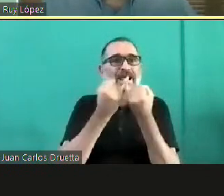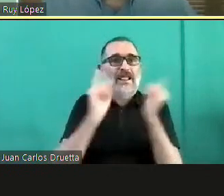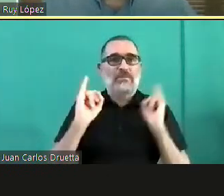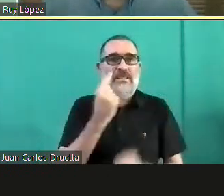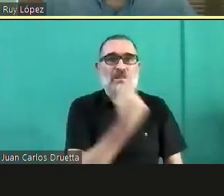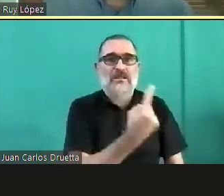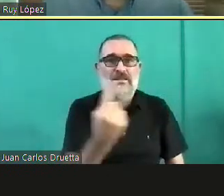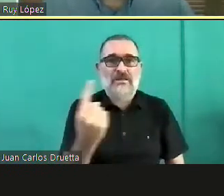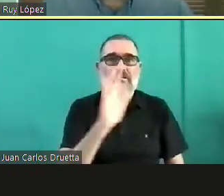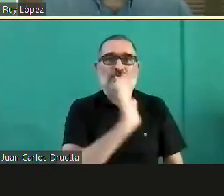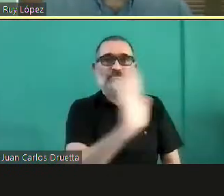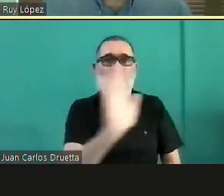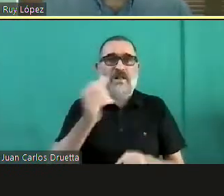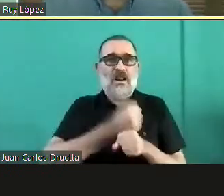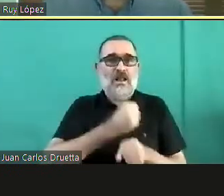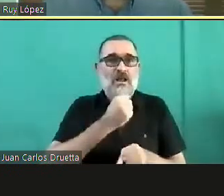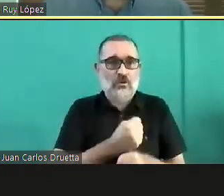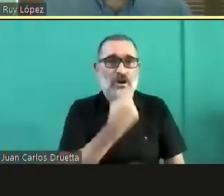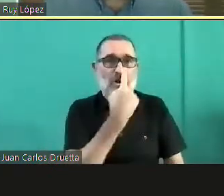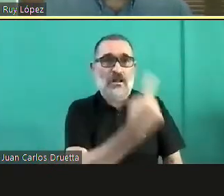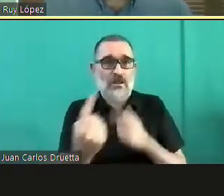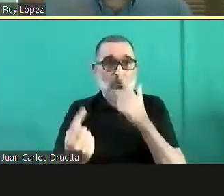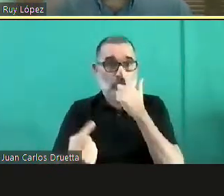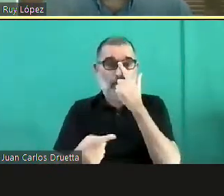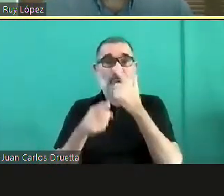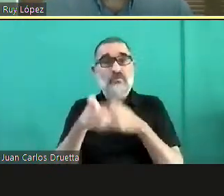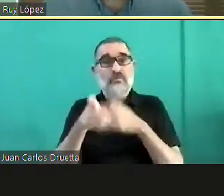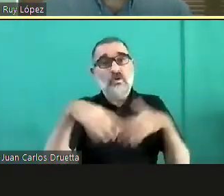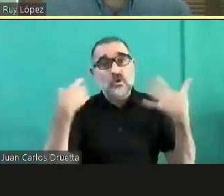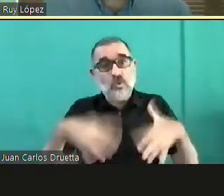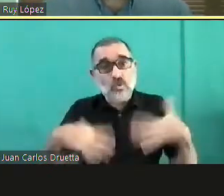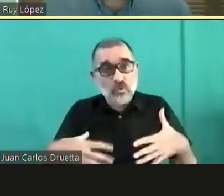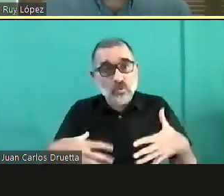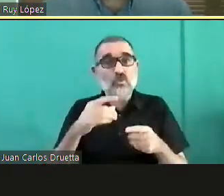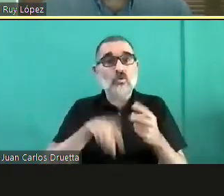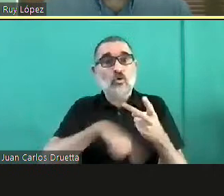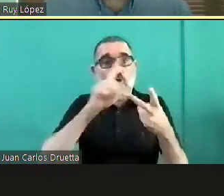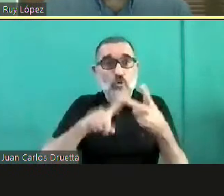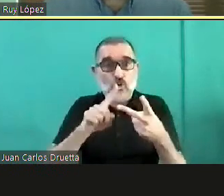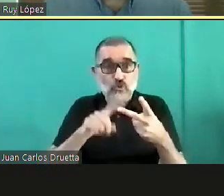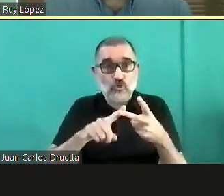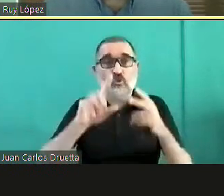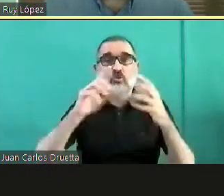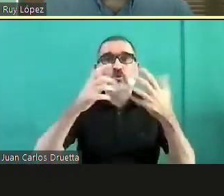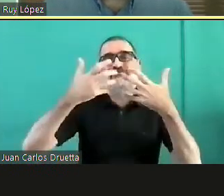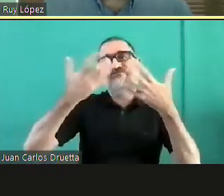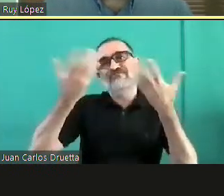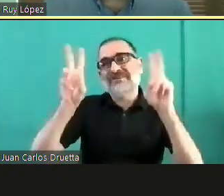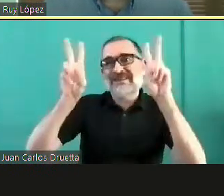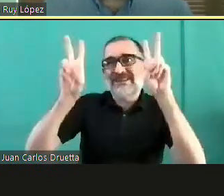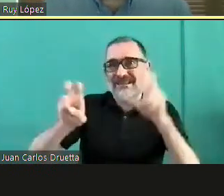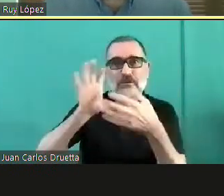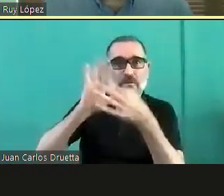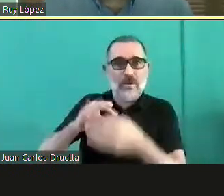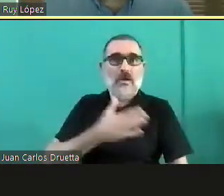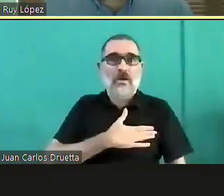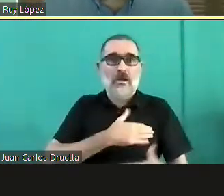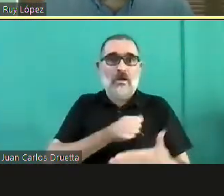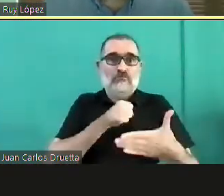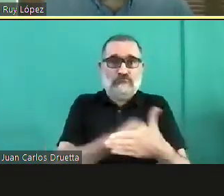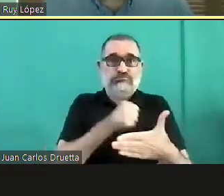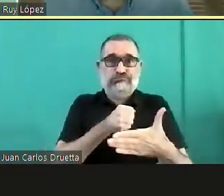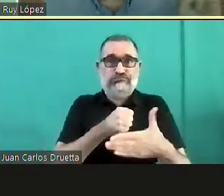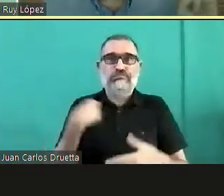with hemodynamics. But for these types of activities, we need to have the collaboration of the entire health